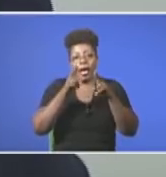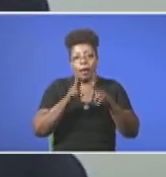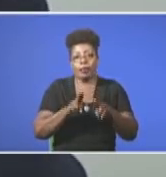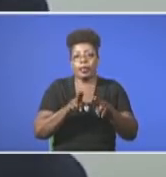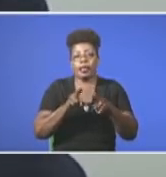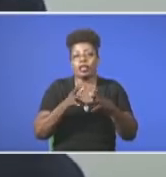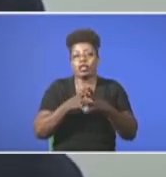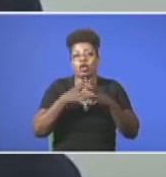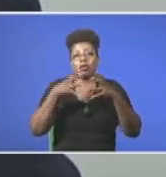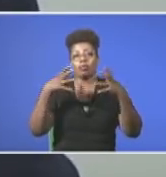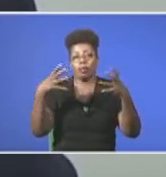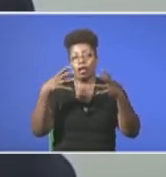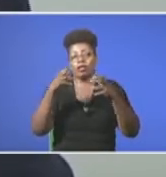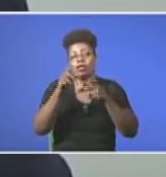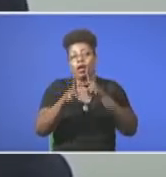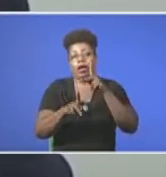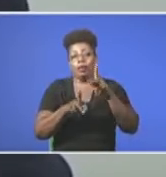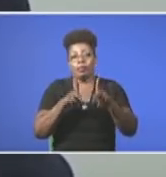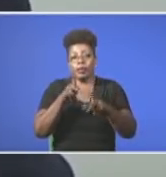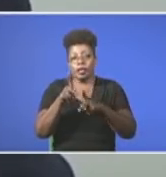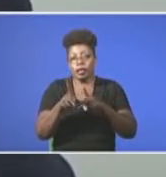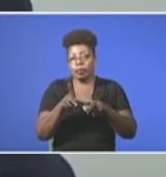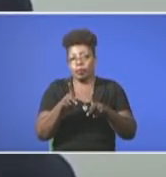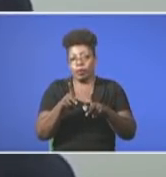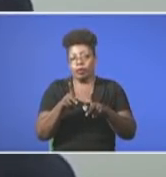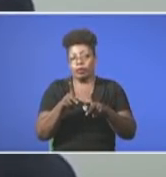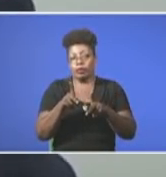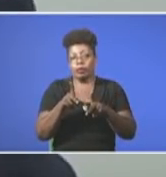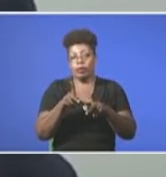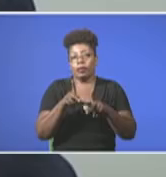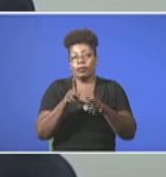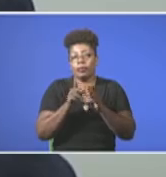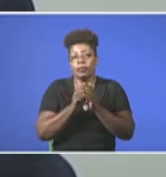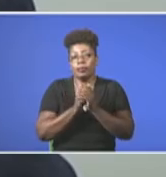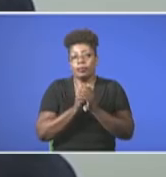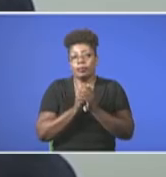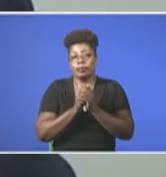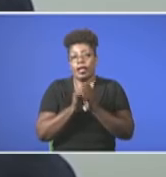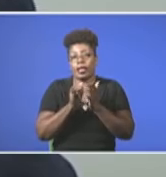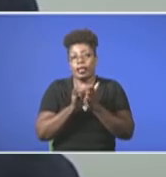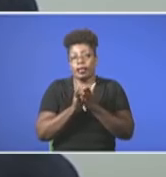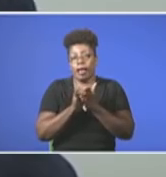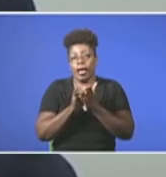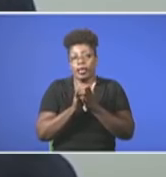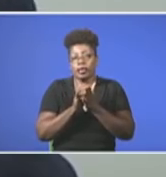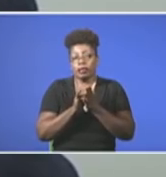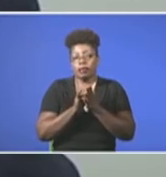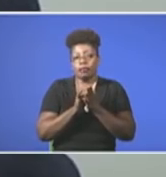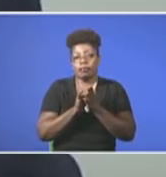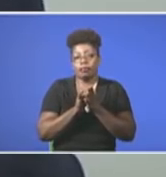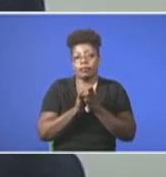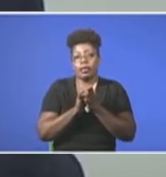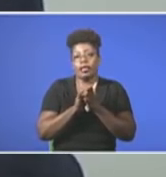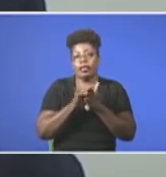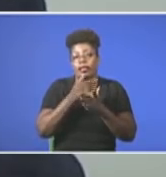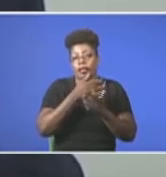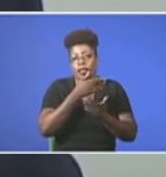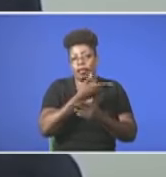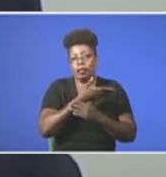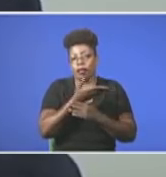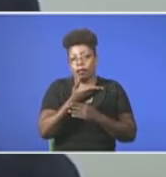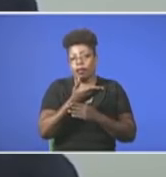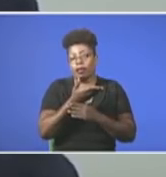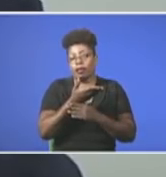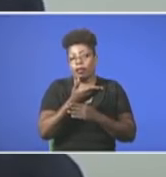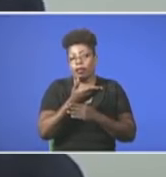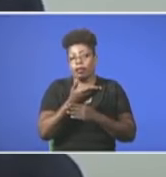such a large amount of persons that we were dealing with at one time that it seemed as if these things were